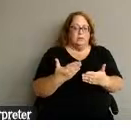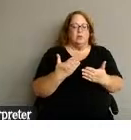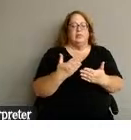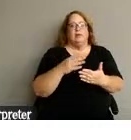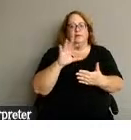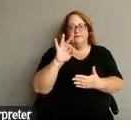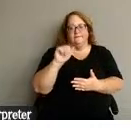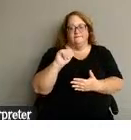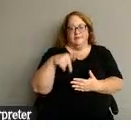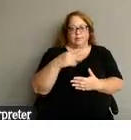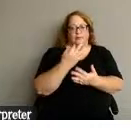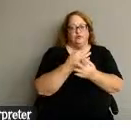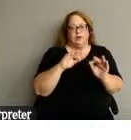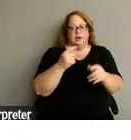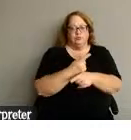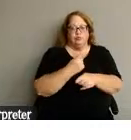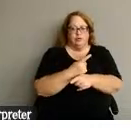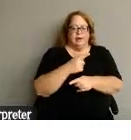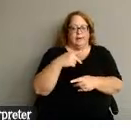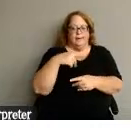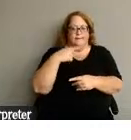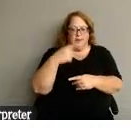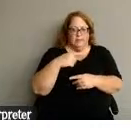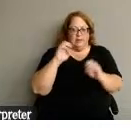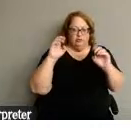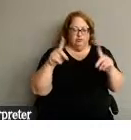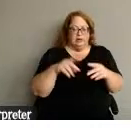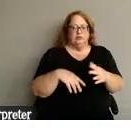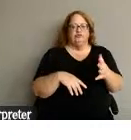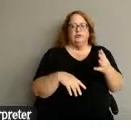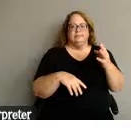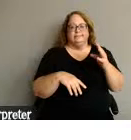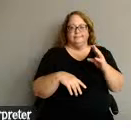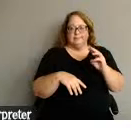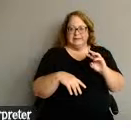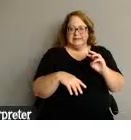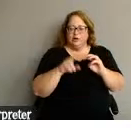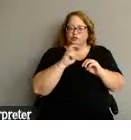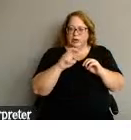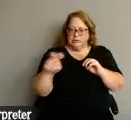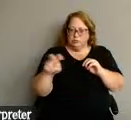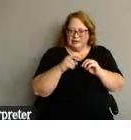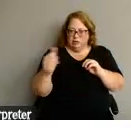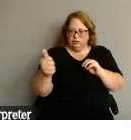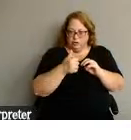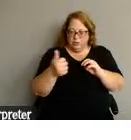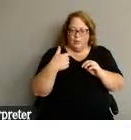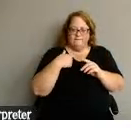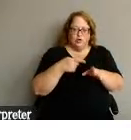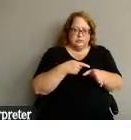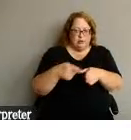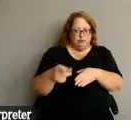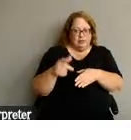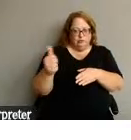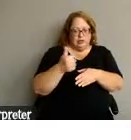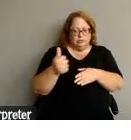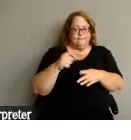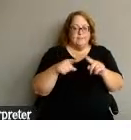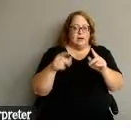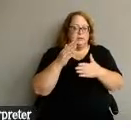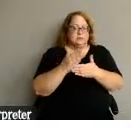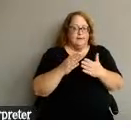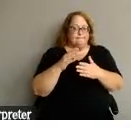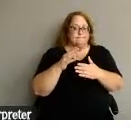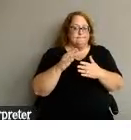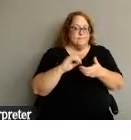appropriate public education. Transportation, how we partner with our partner districts, because we have our specialized transportation, but we do have some partner districts that